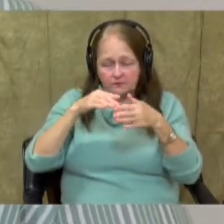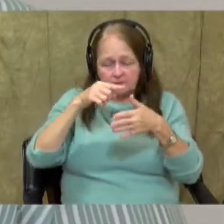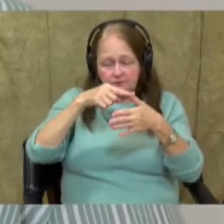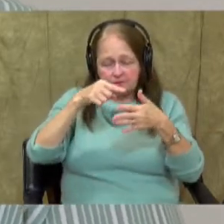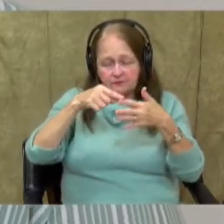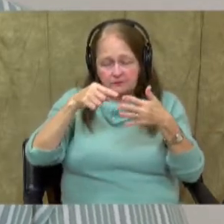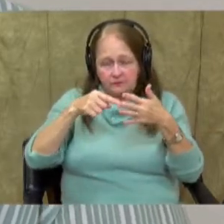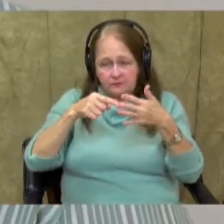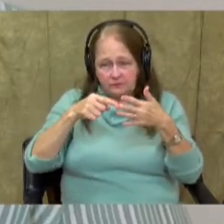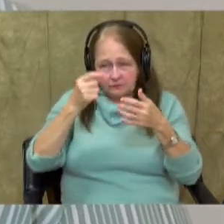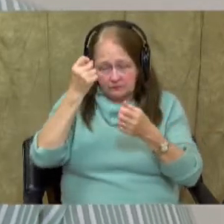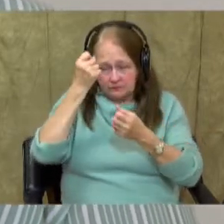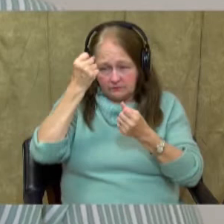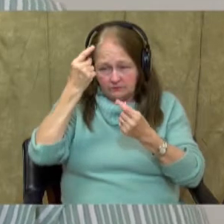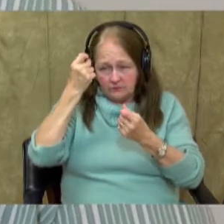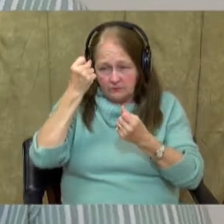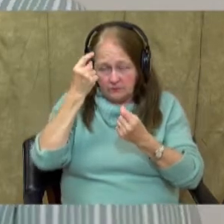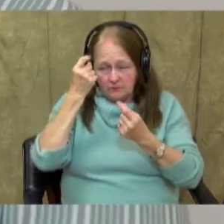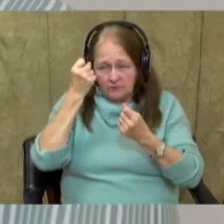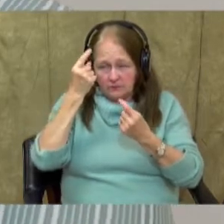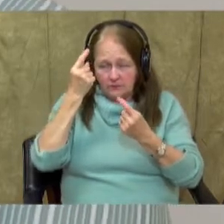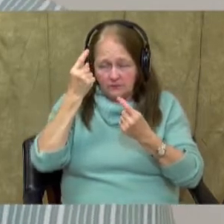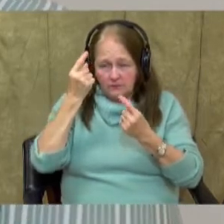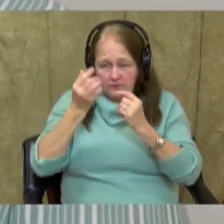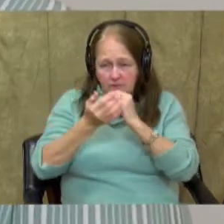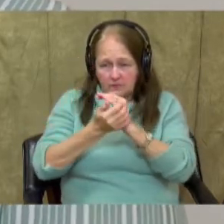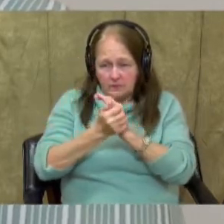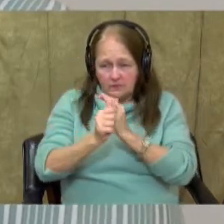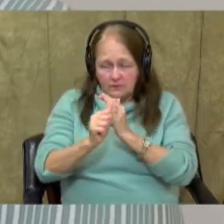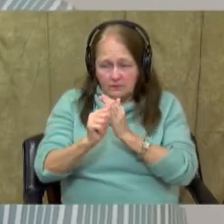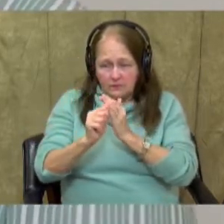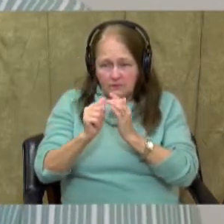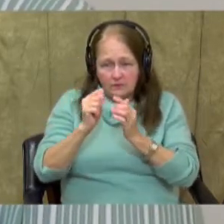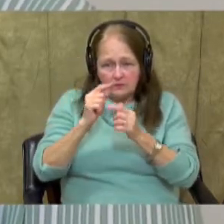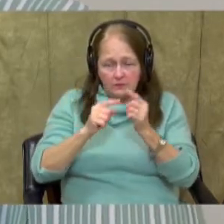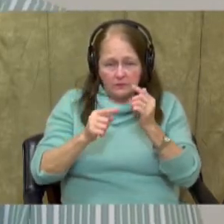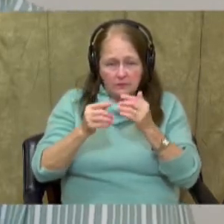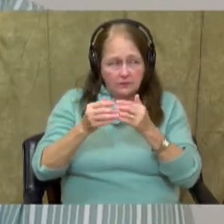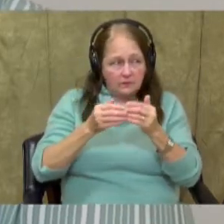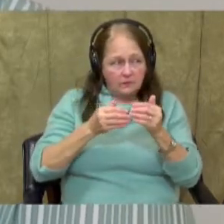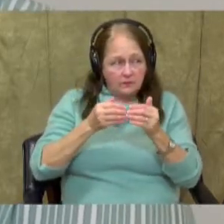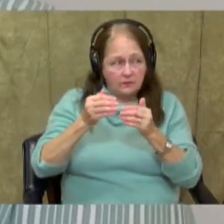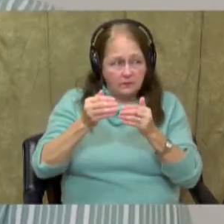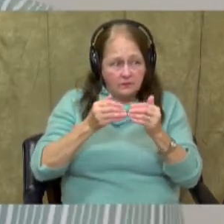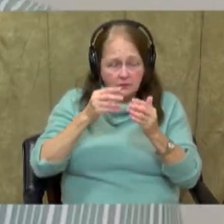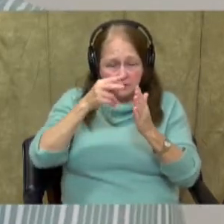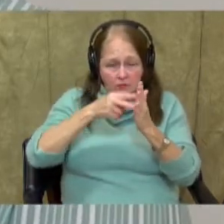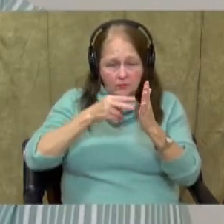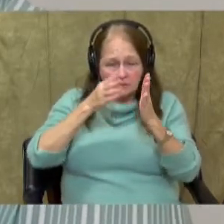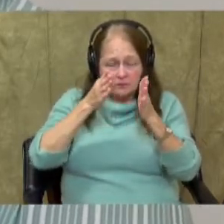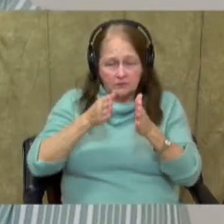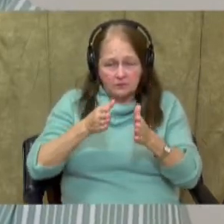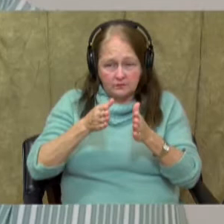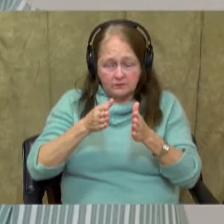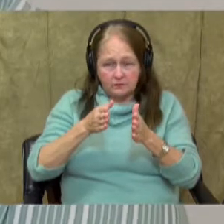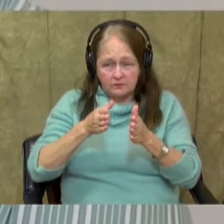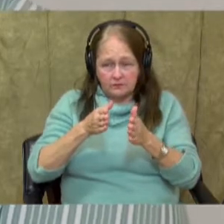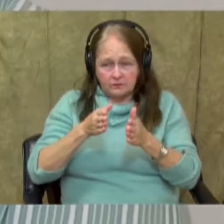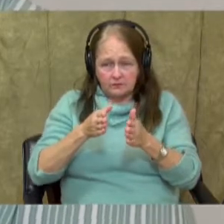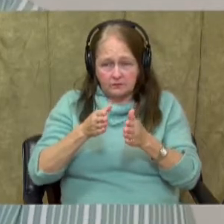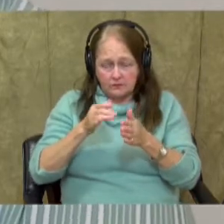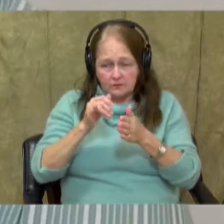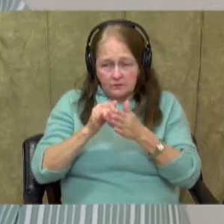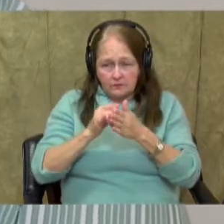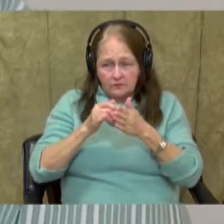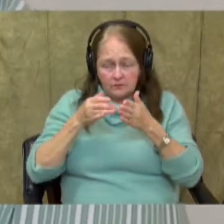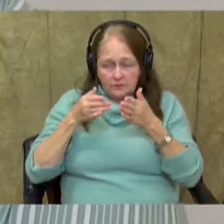improve comprehension skills. I don't care what level of a reader you are. There's always a chance and